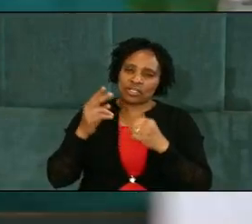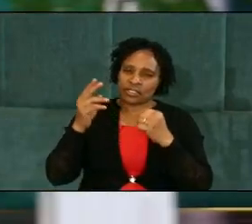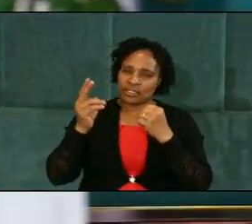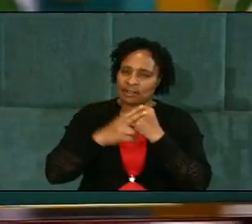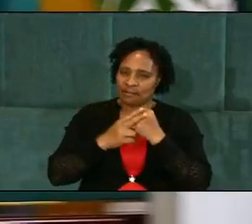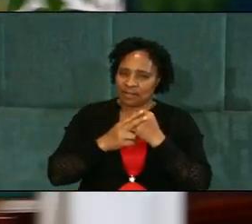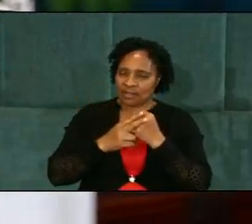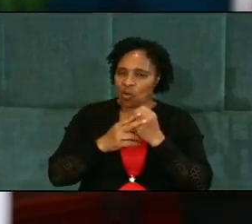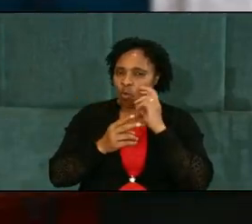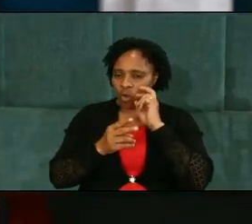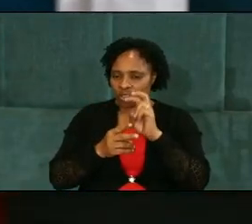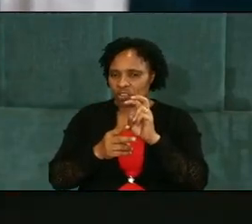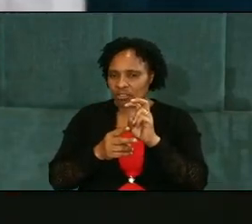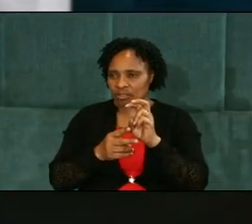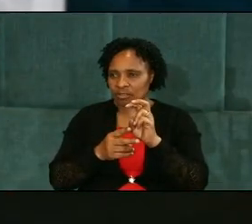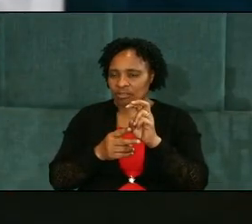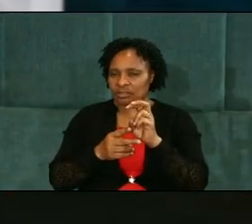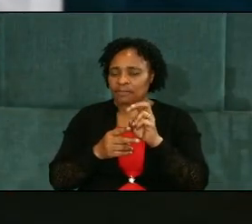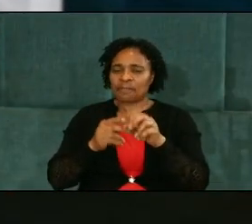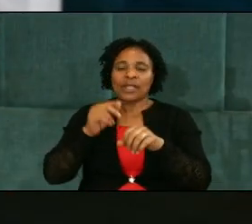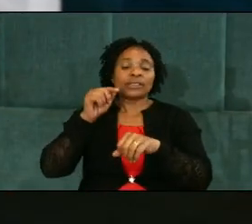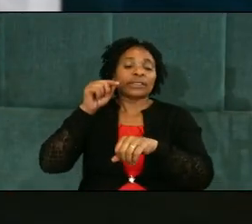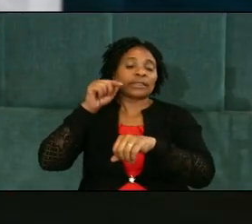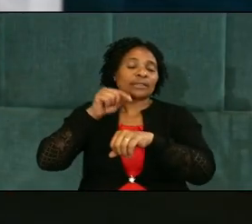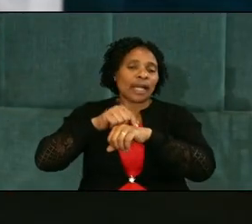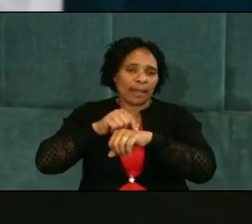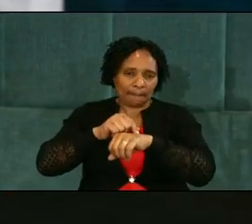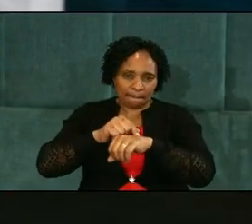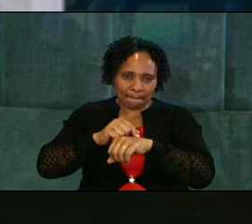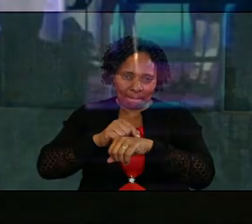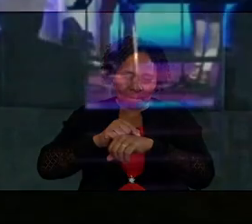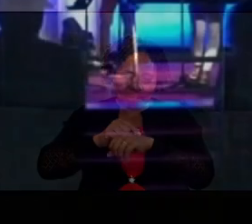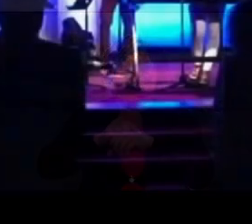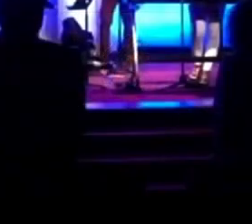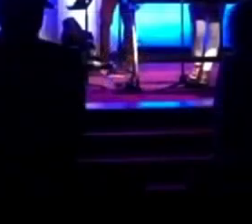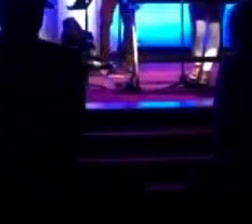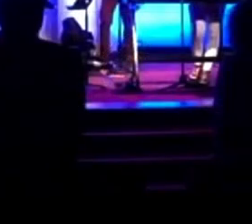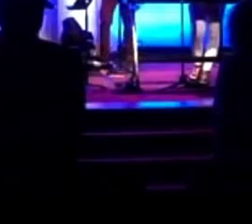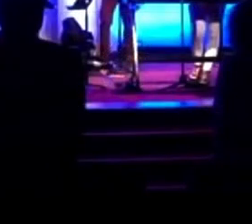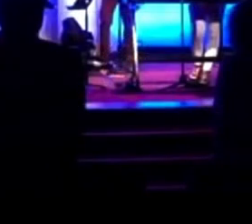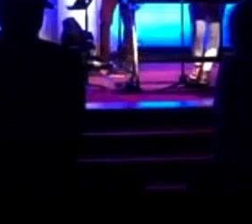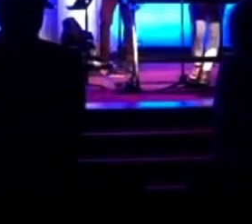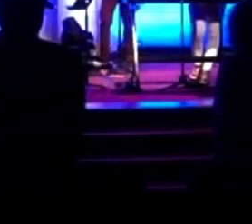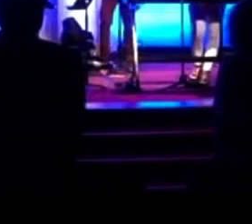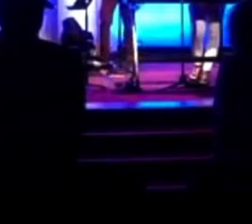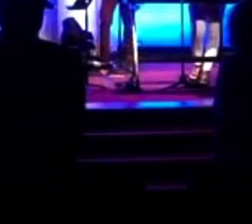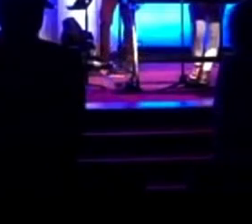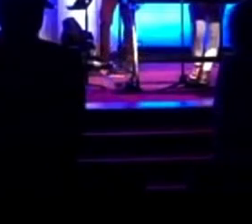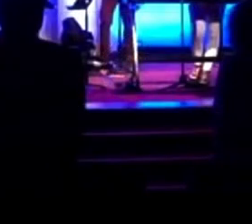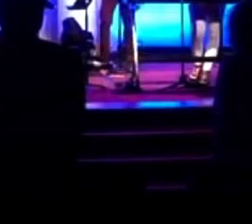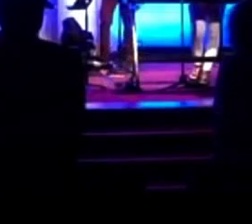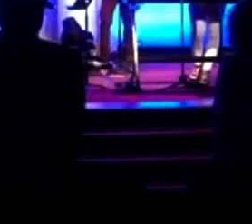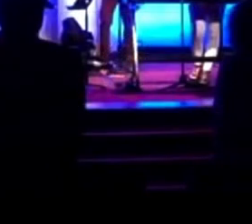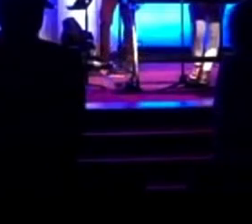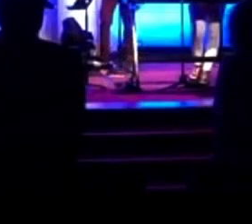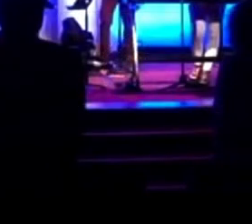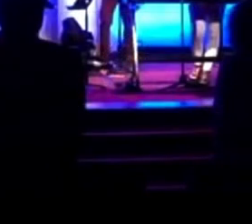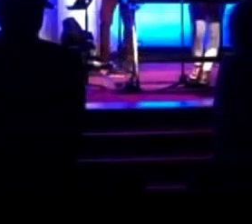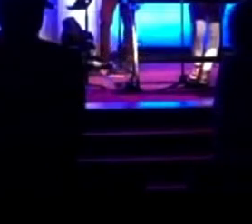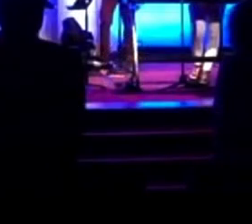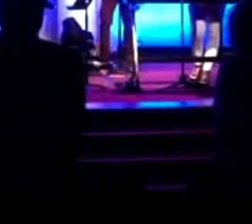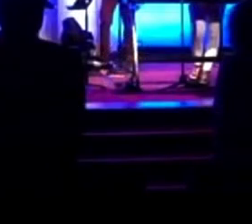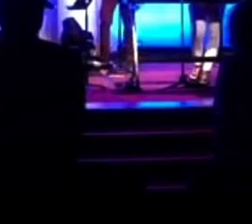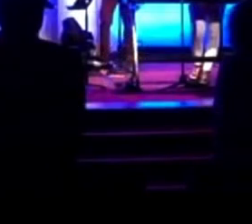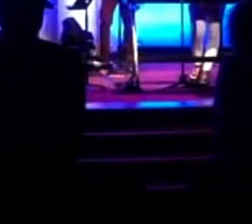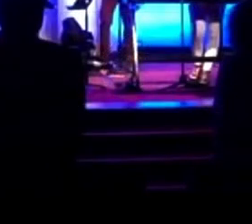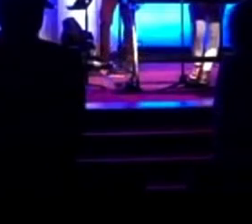Watch this. Time ends in which church? Seventh church.